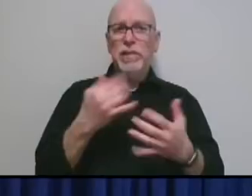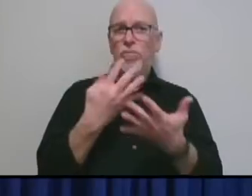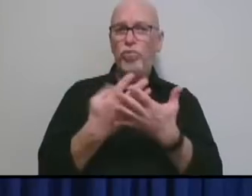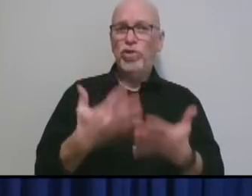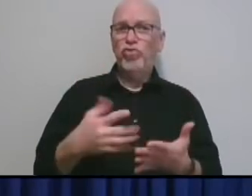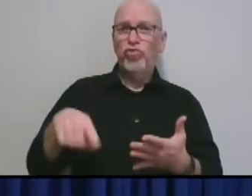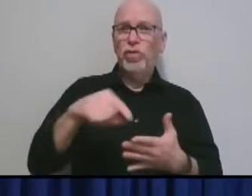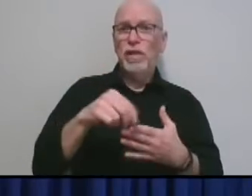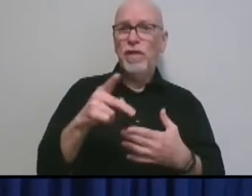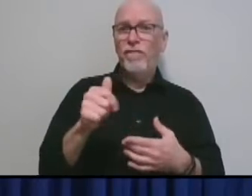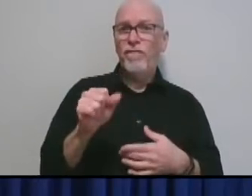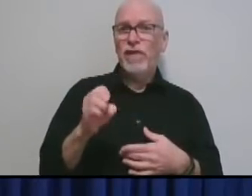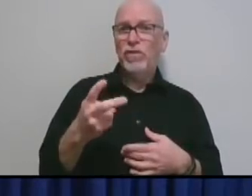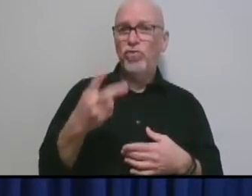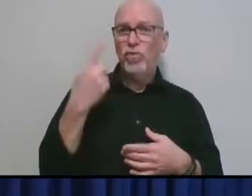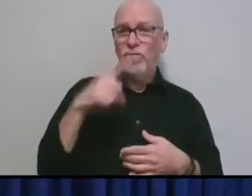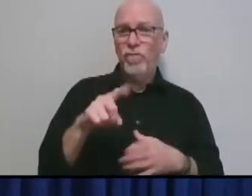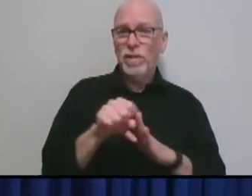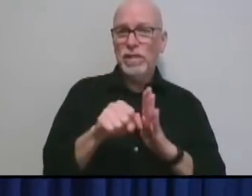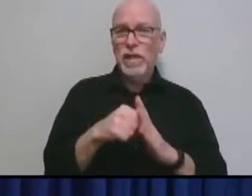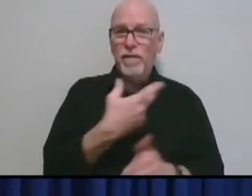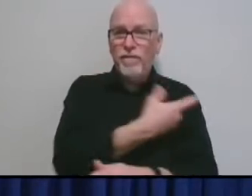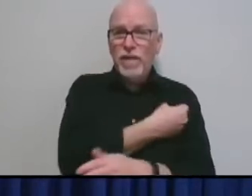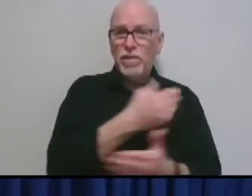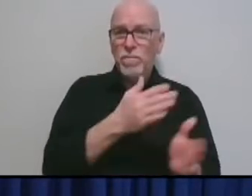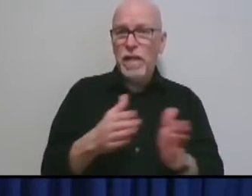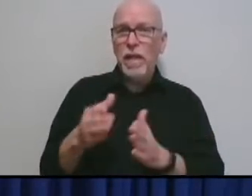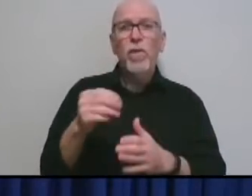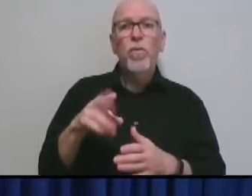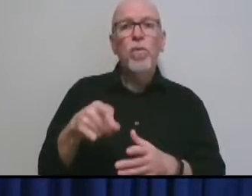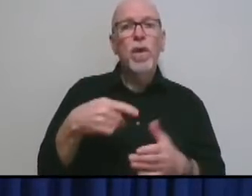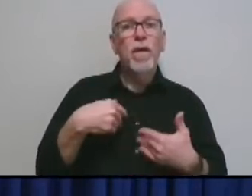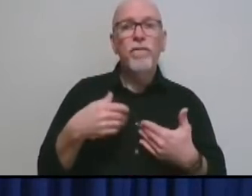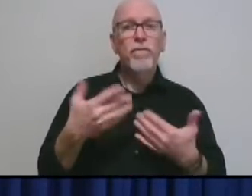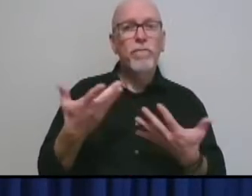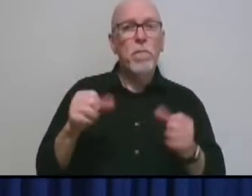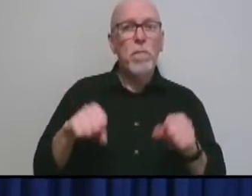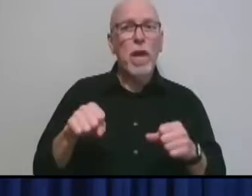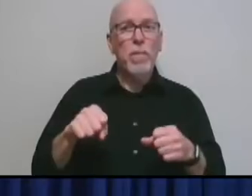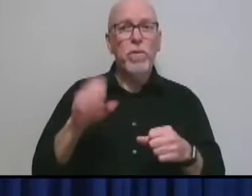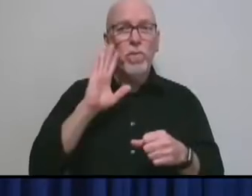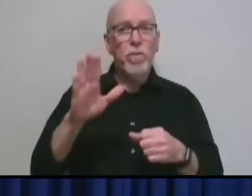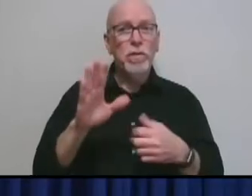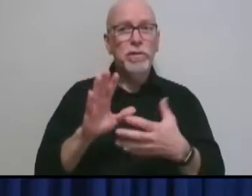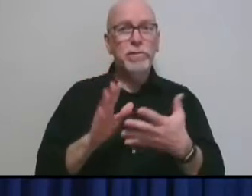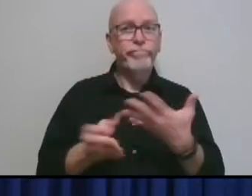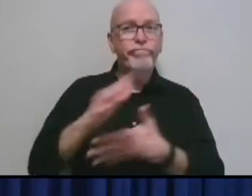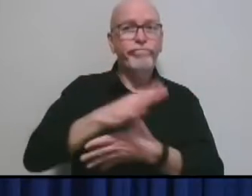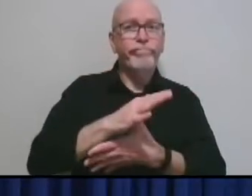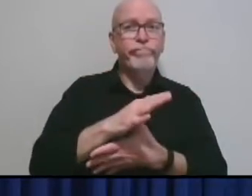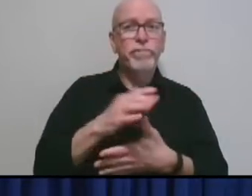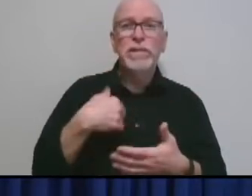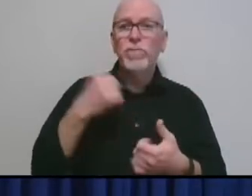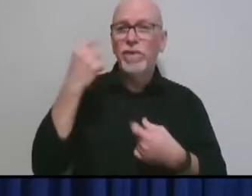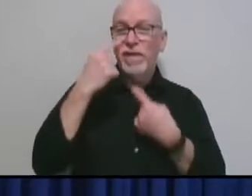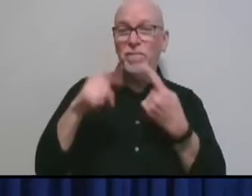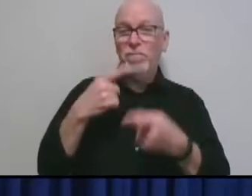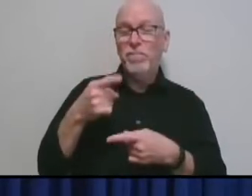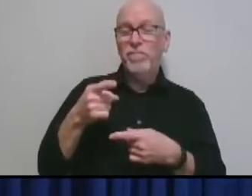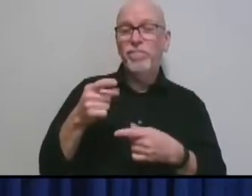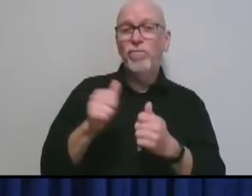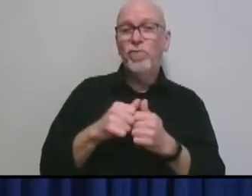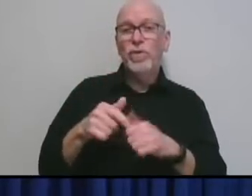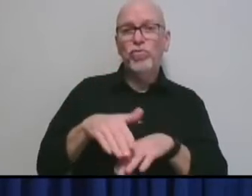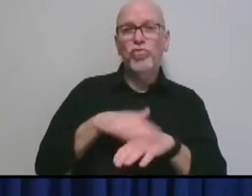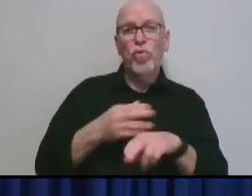phase 2 of the state's vaccination plans, or is there any chance that might be moved up at all? I was kind of thinking about with the slow